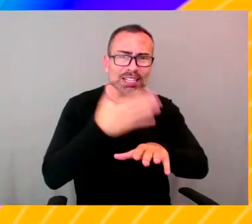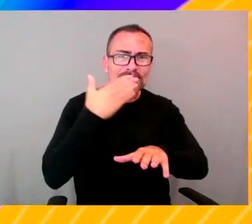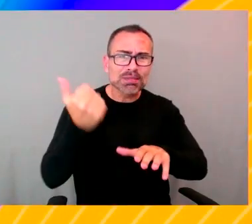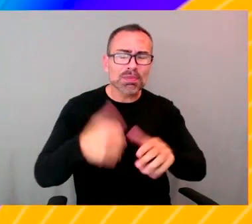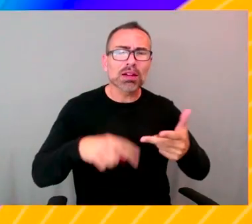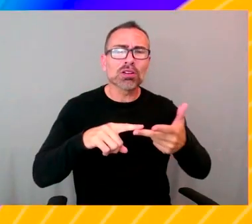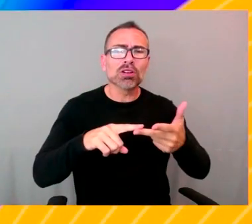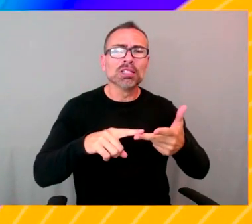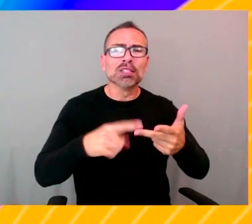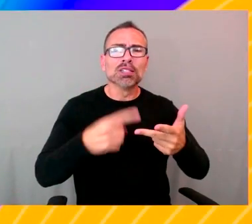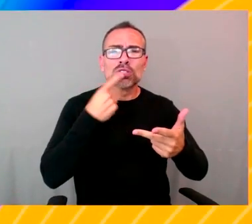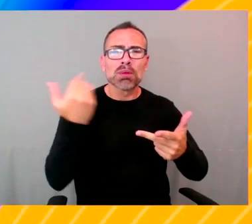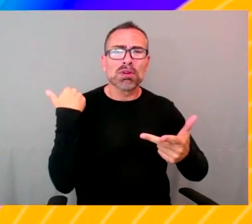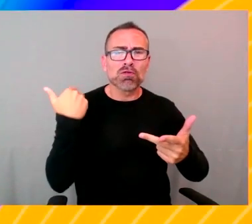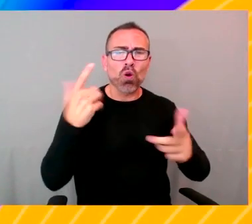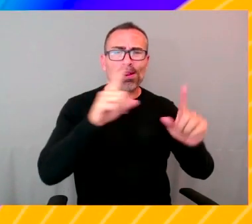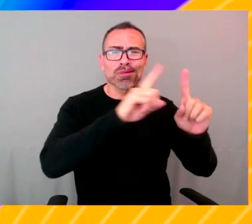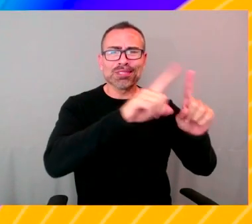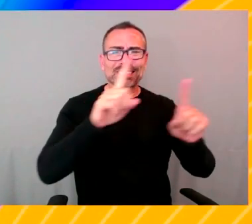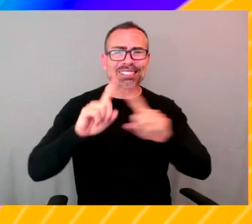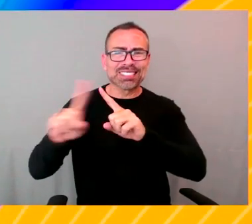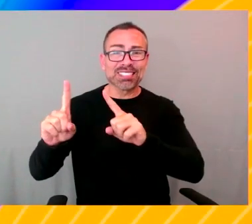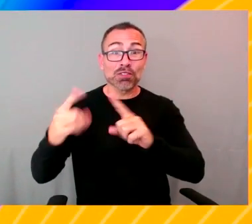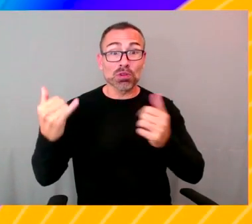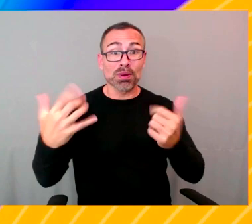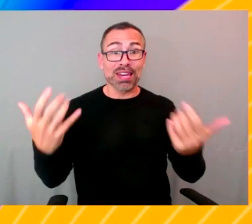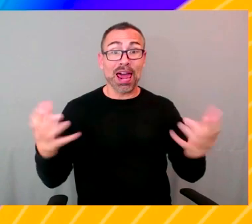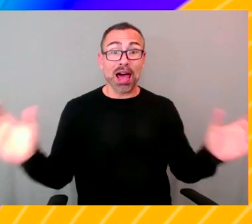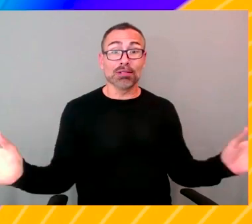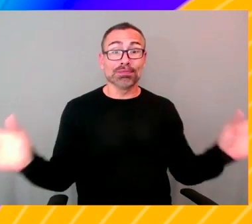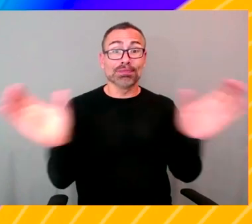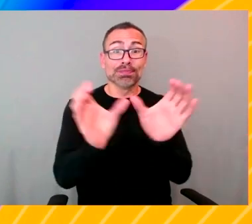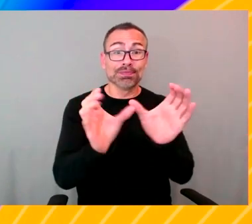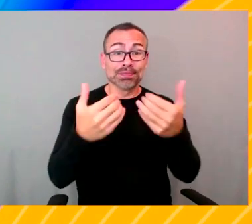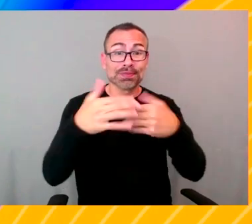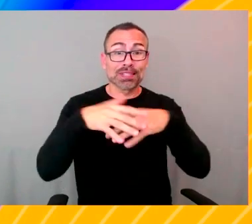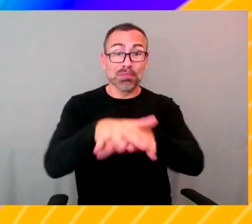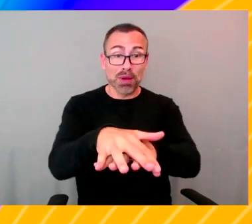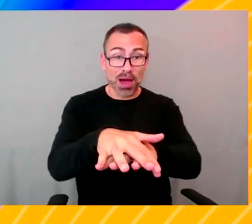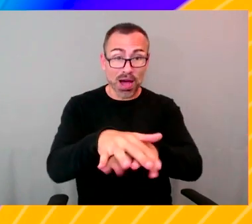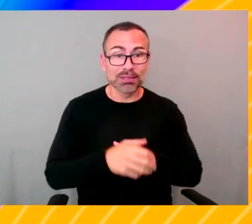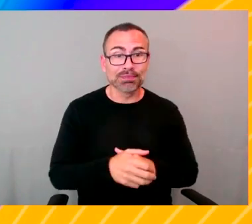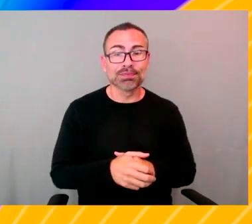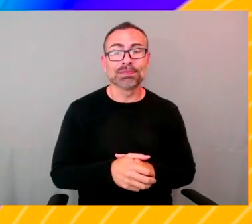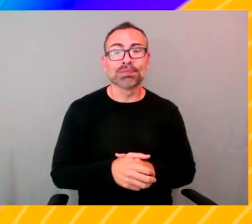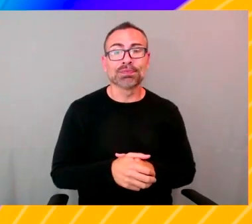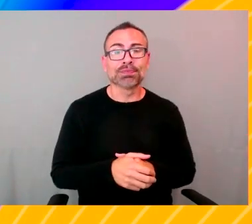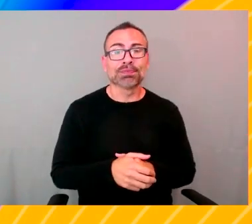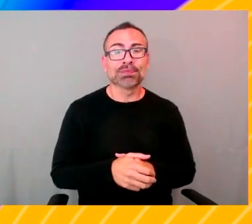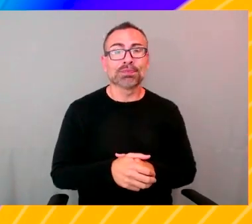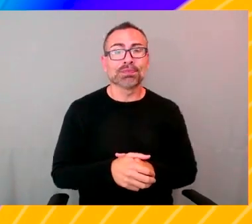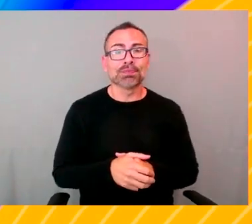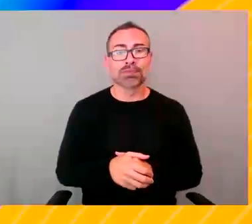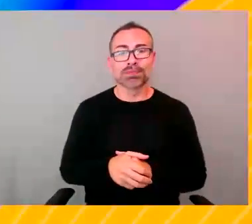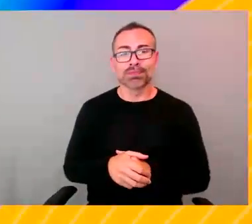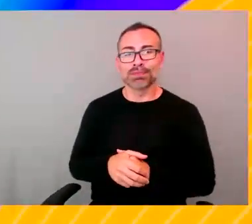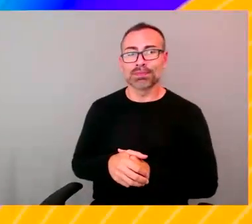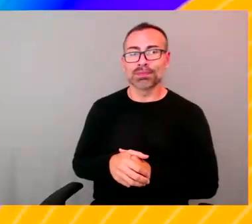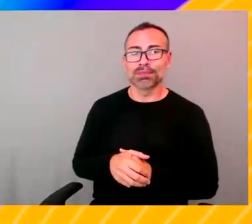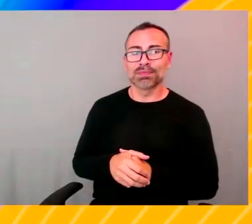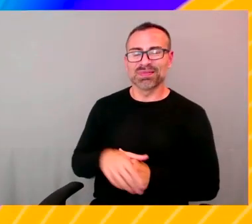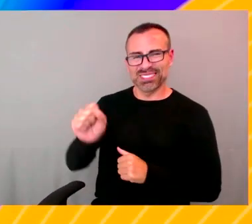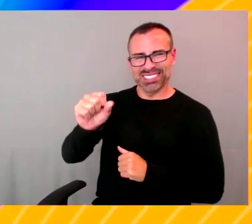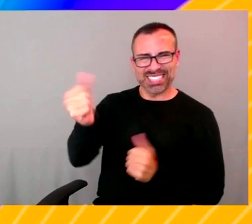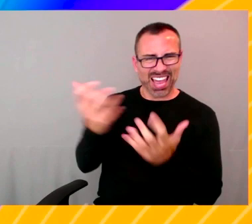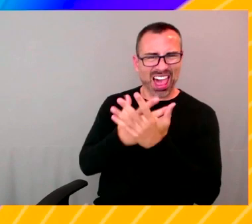kind of combined. Is that Yeah, what it and was? everything lines up now. So all the functionality that you get in Studio and DataBrew are now